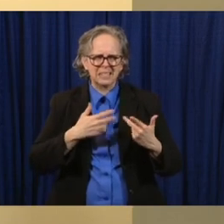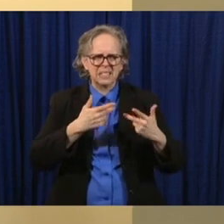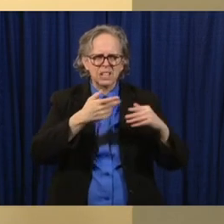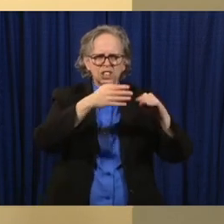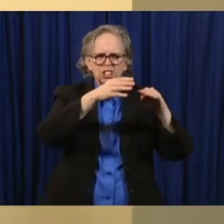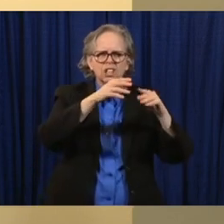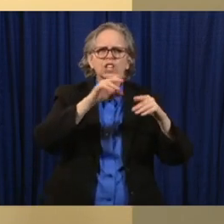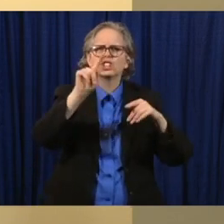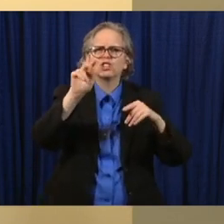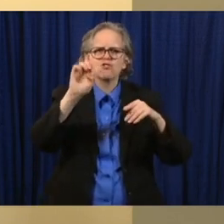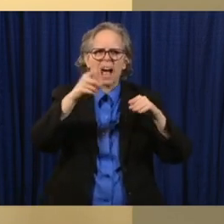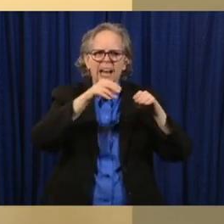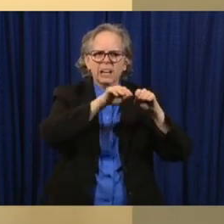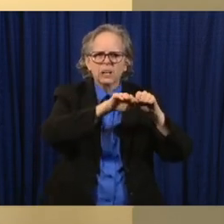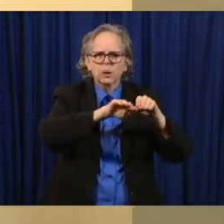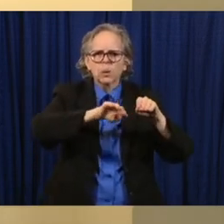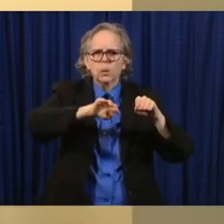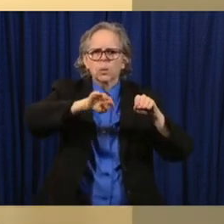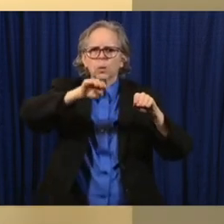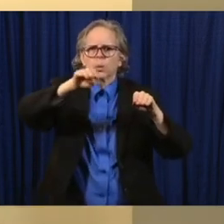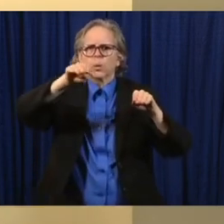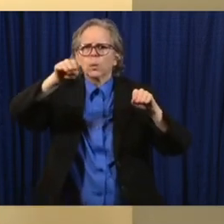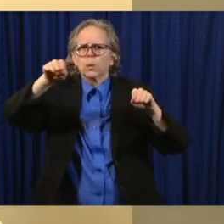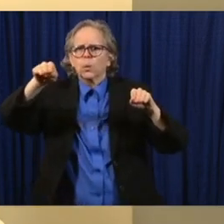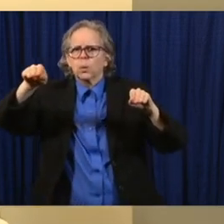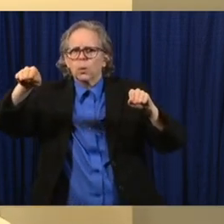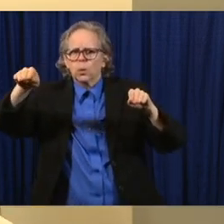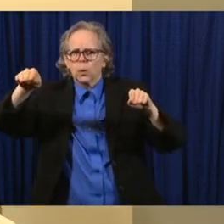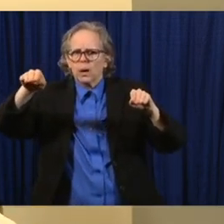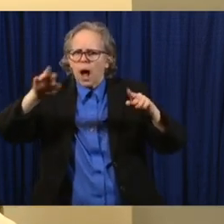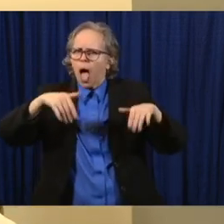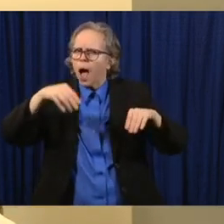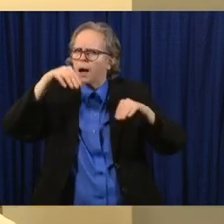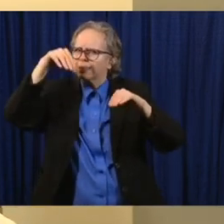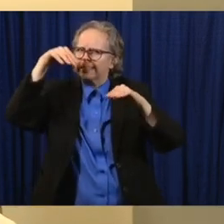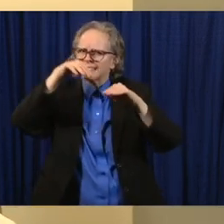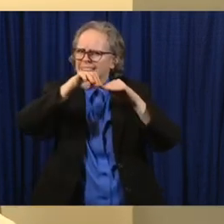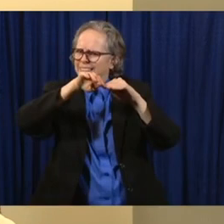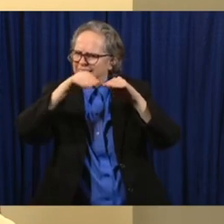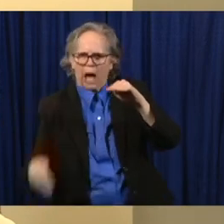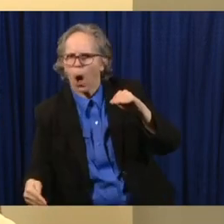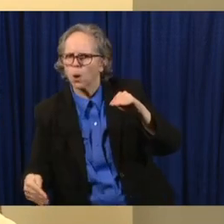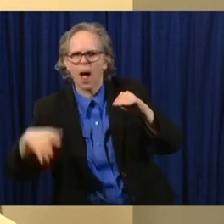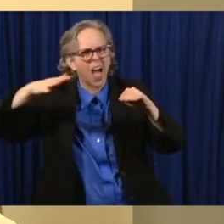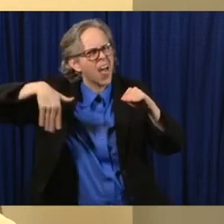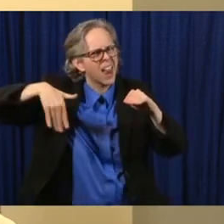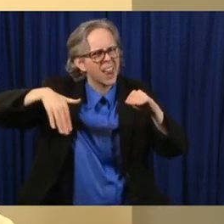flat plateau, and we are not decreasing. Next slide.